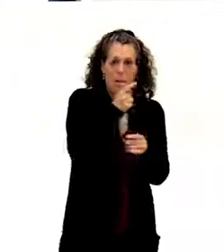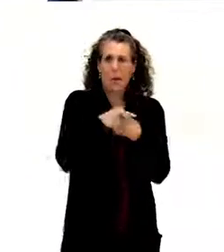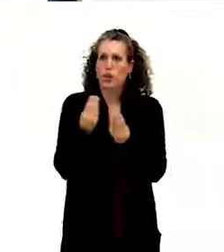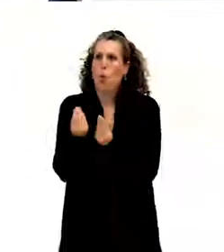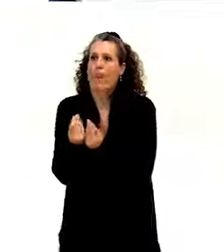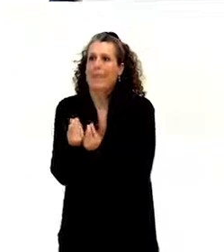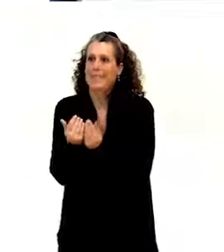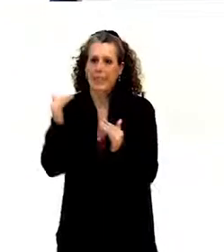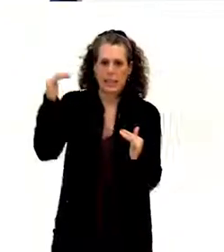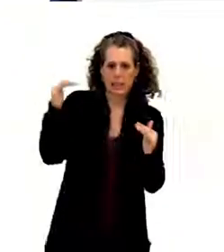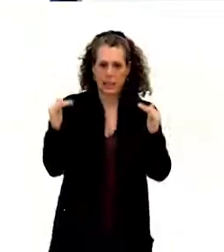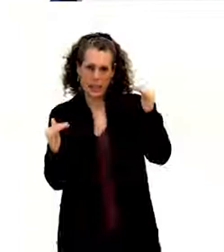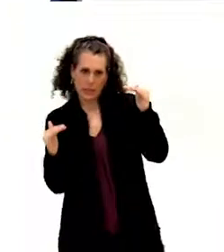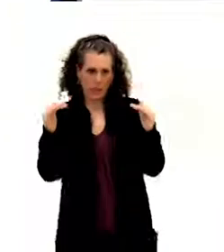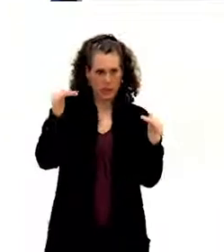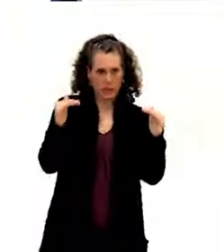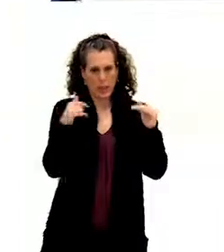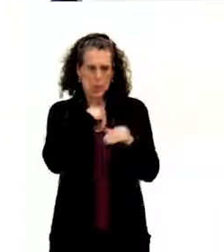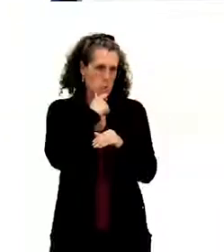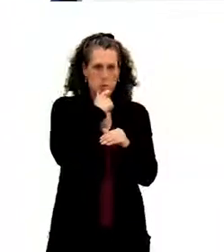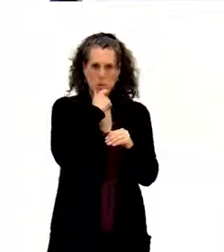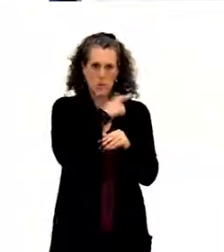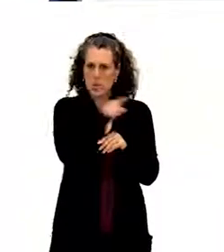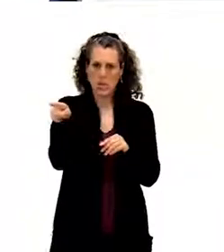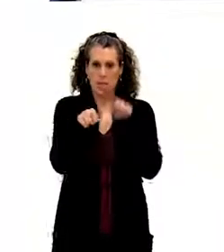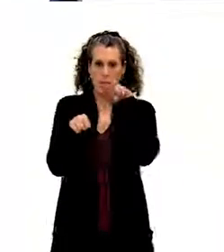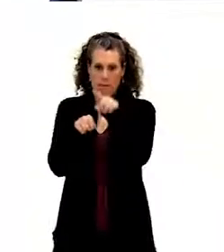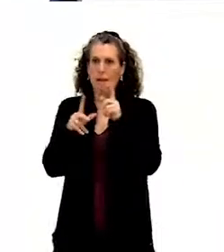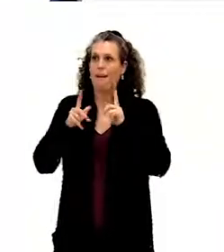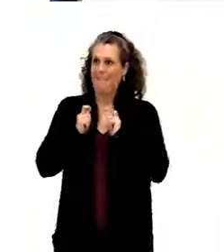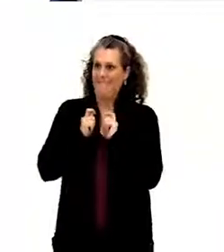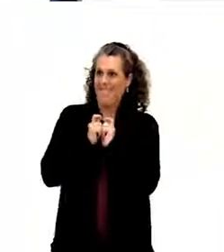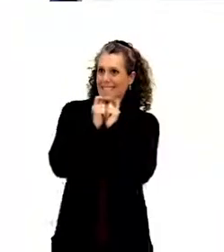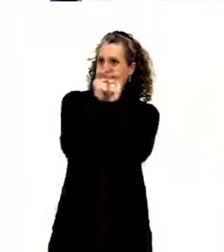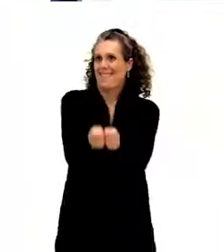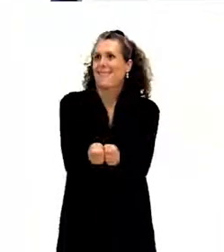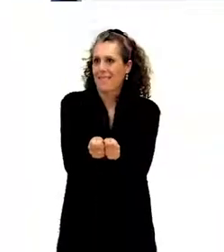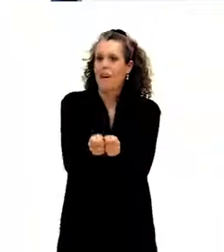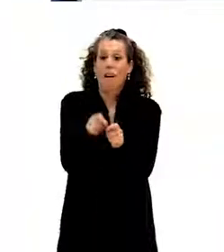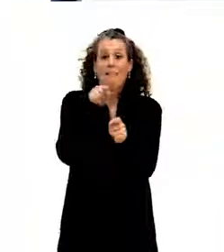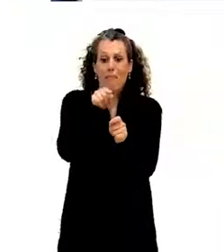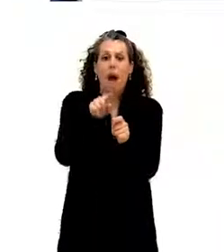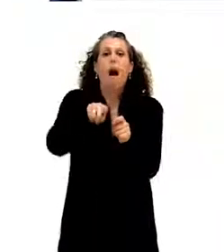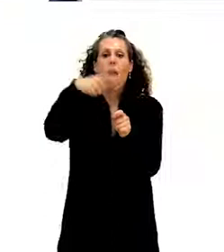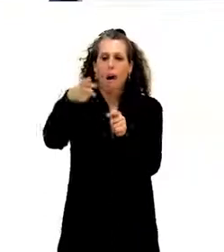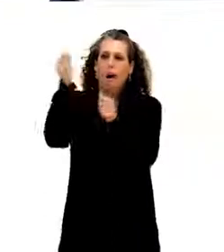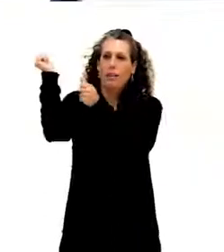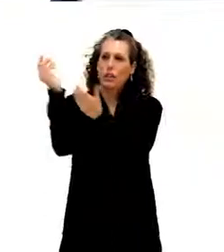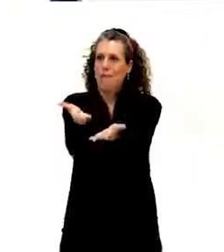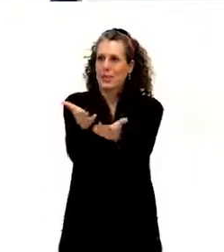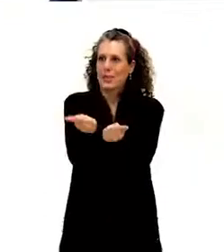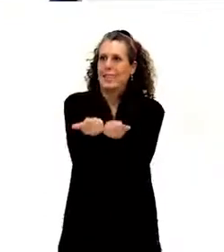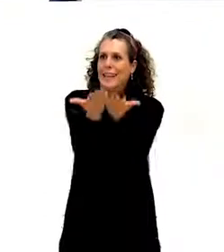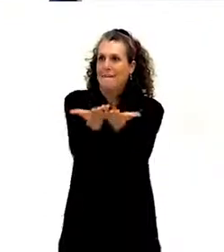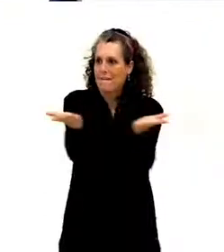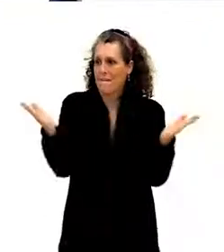a basis for a contract that purports to carry public services. This is a new